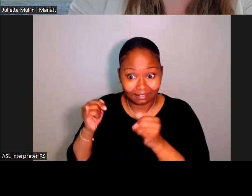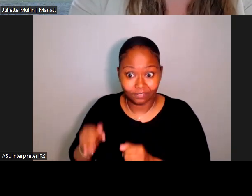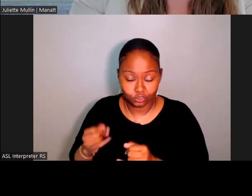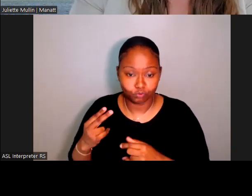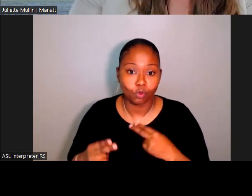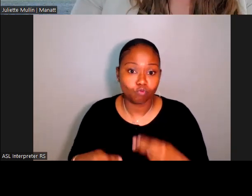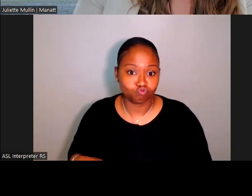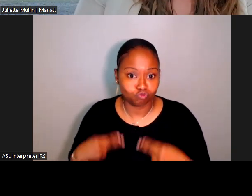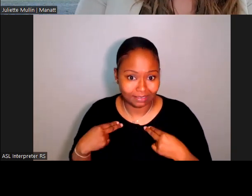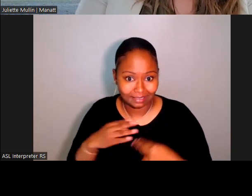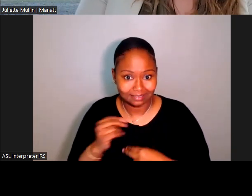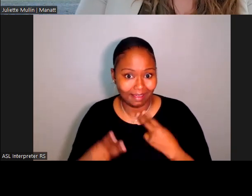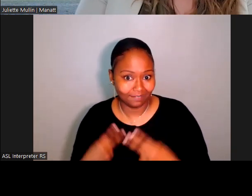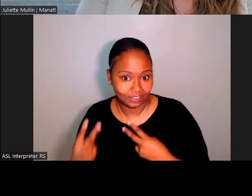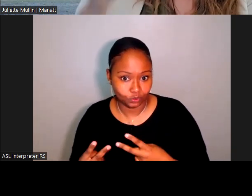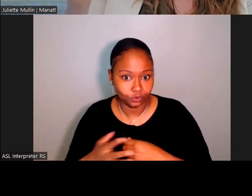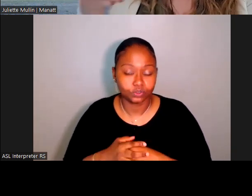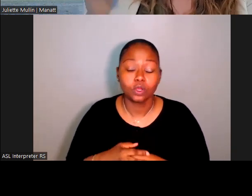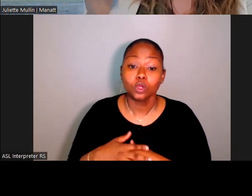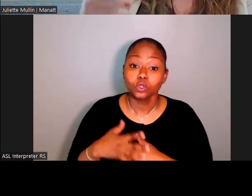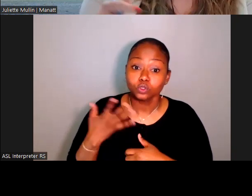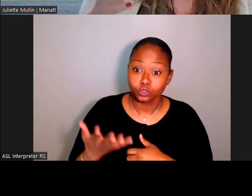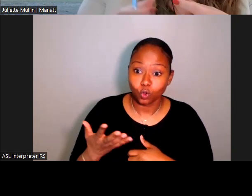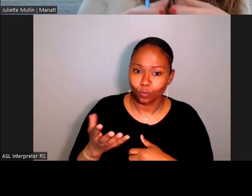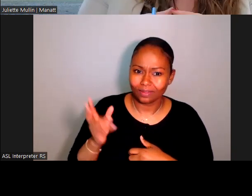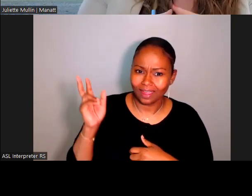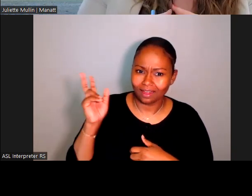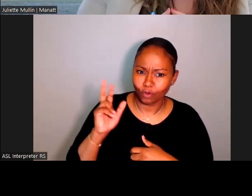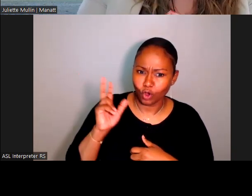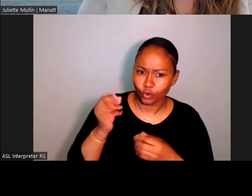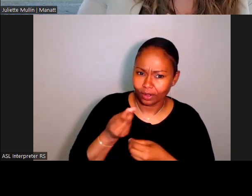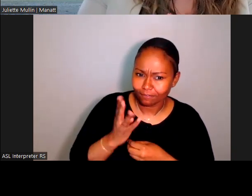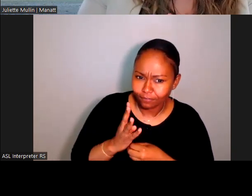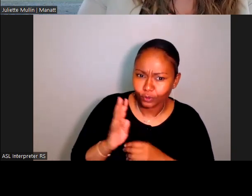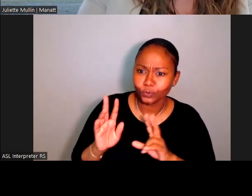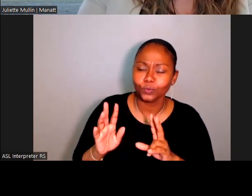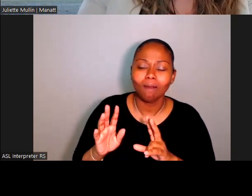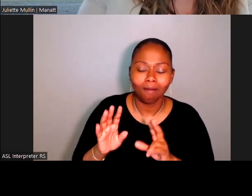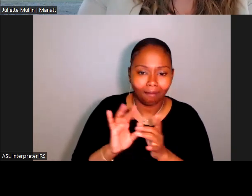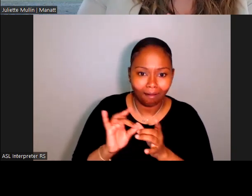visitor. So this is, I think we heard a few comments about this being a person-centered